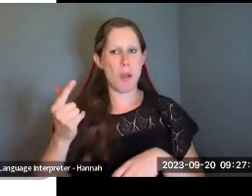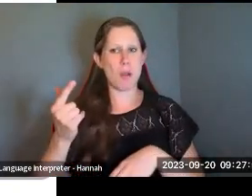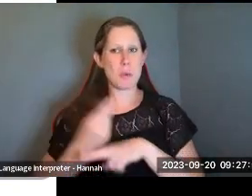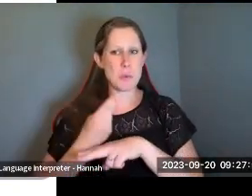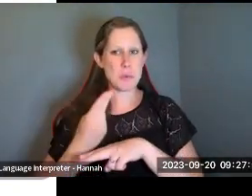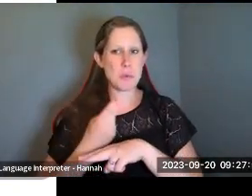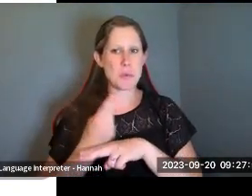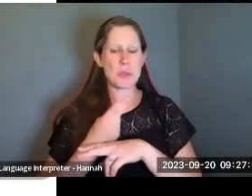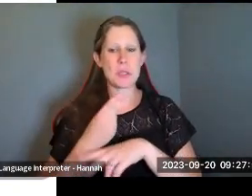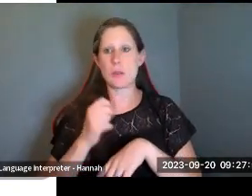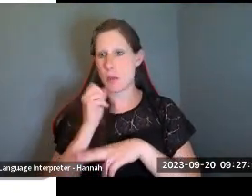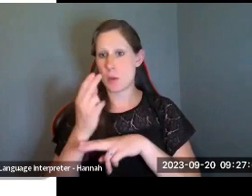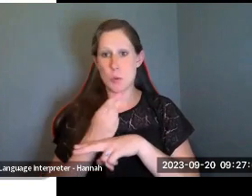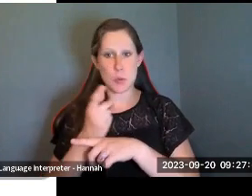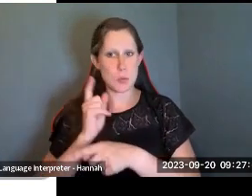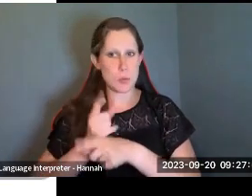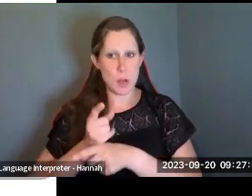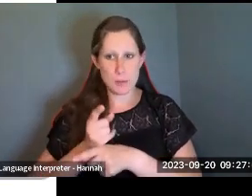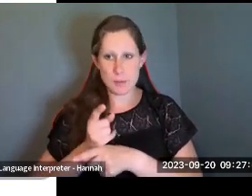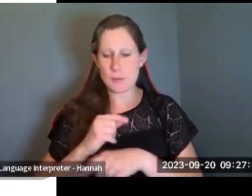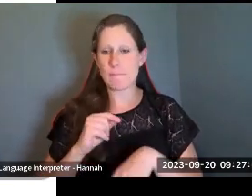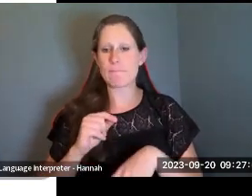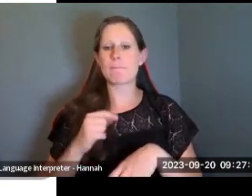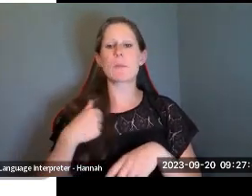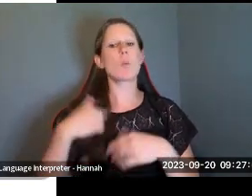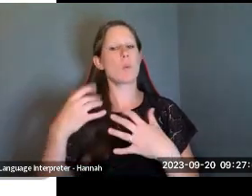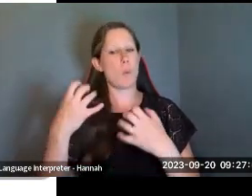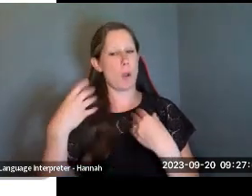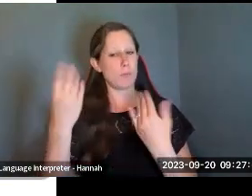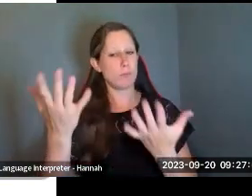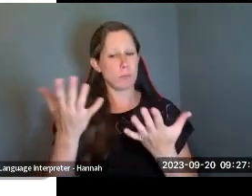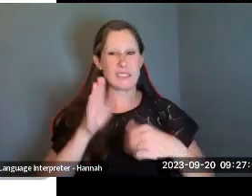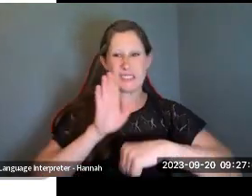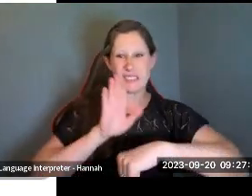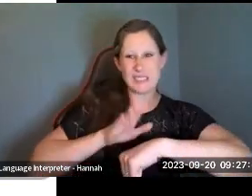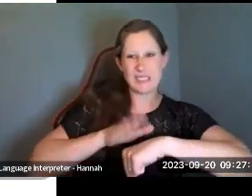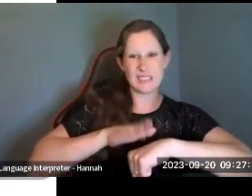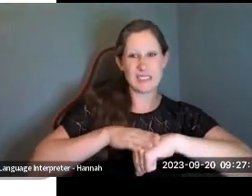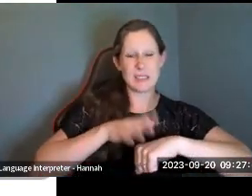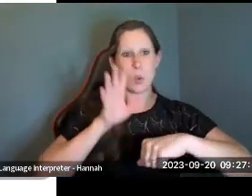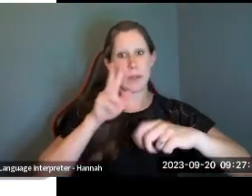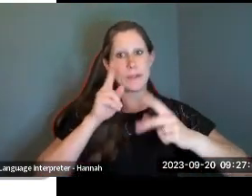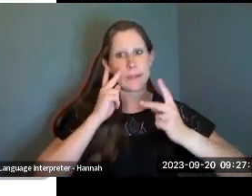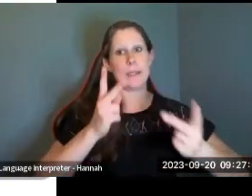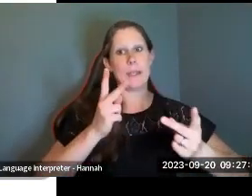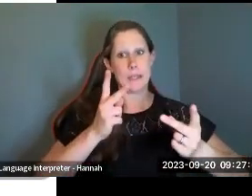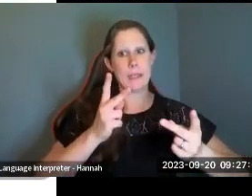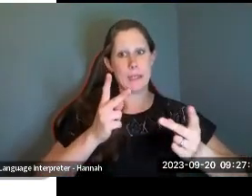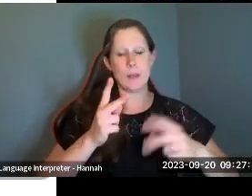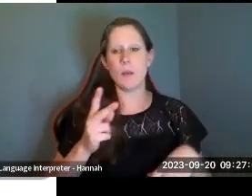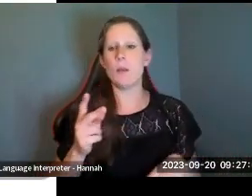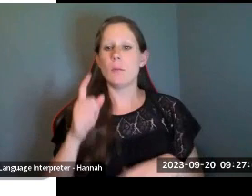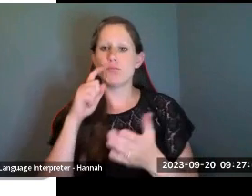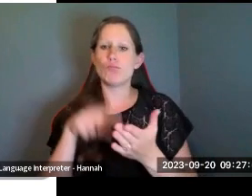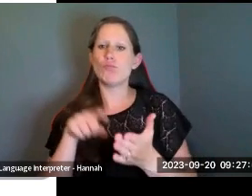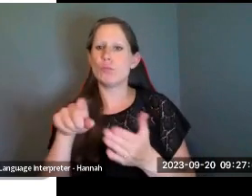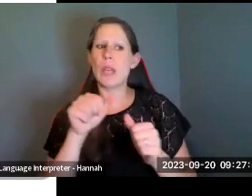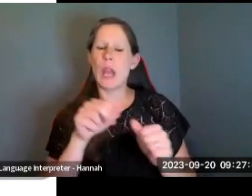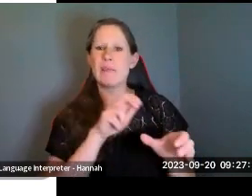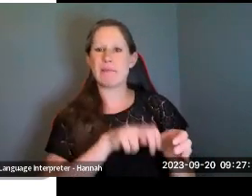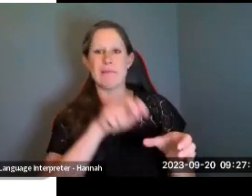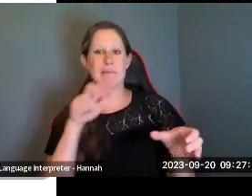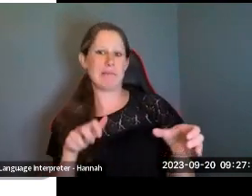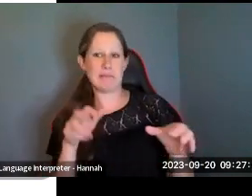And so we want to give you ample time to understand this is what's coming and recognize that you can opt out